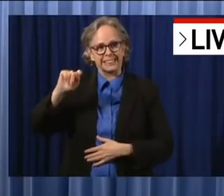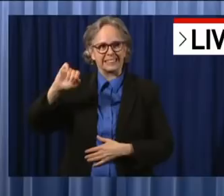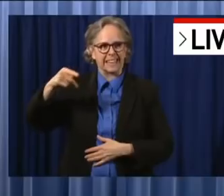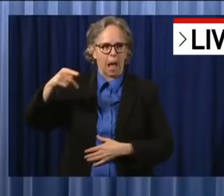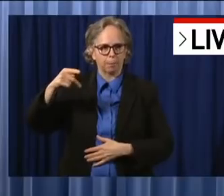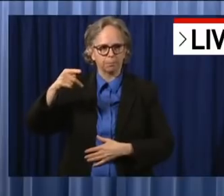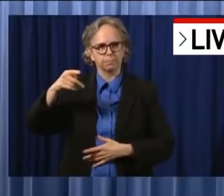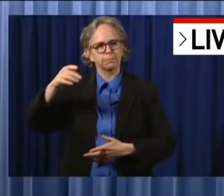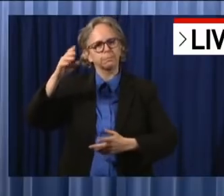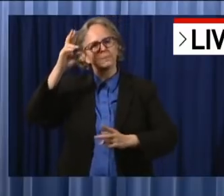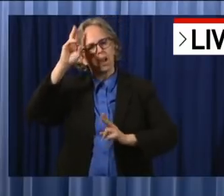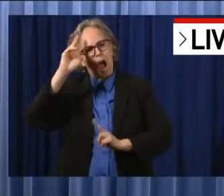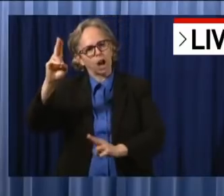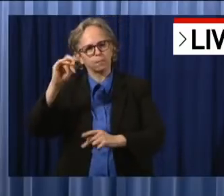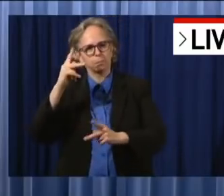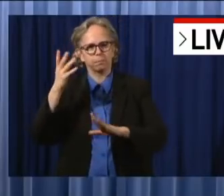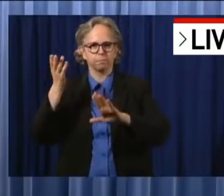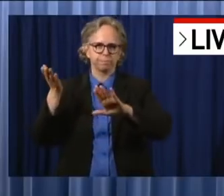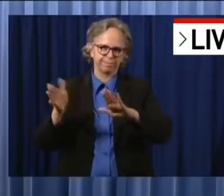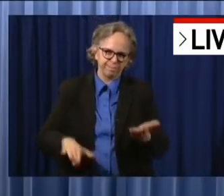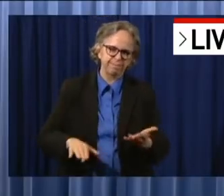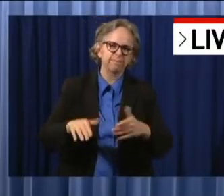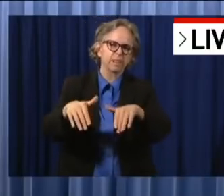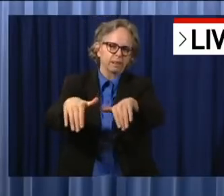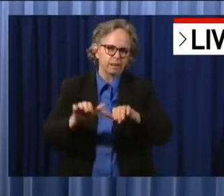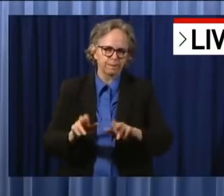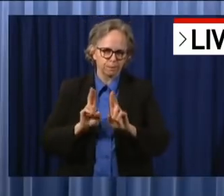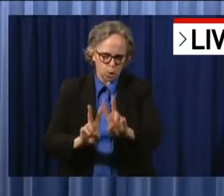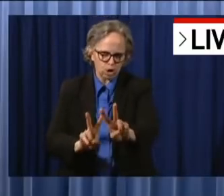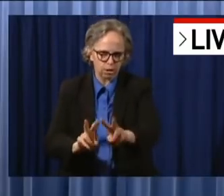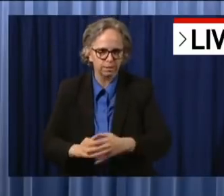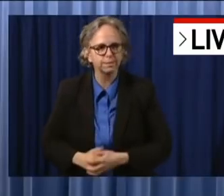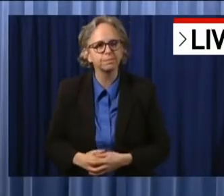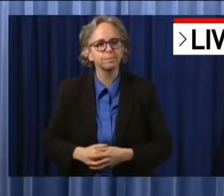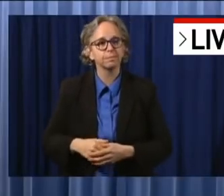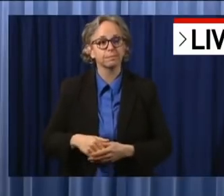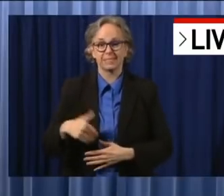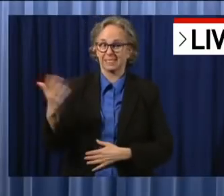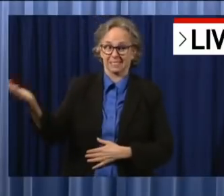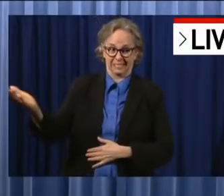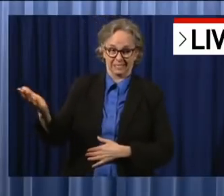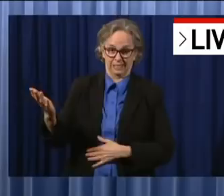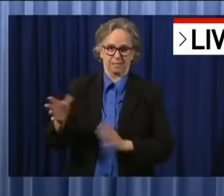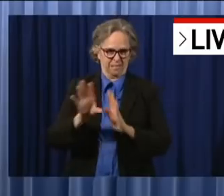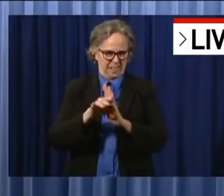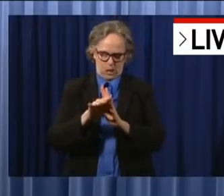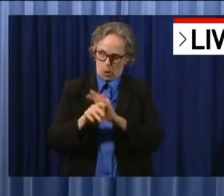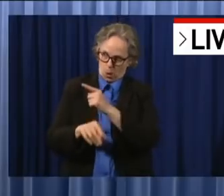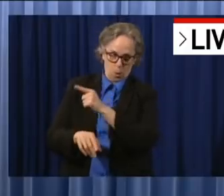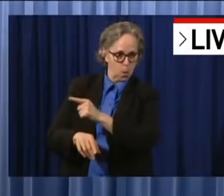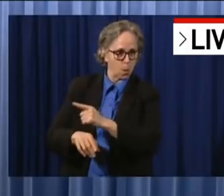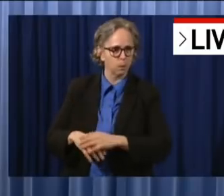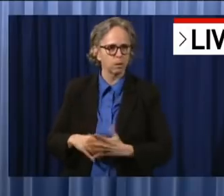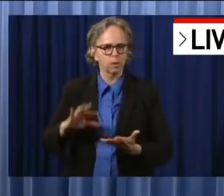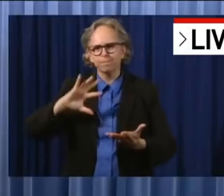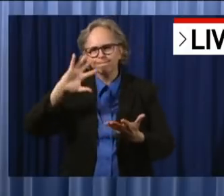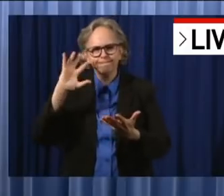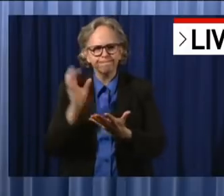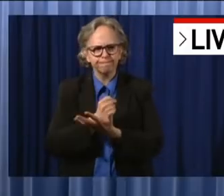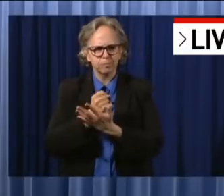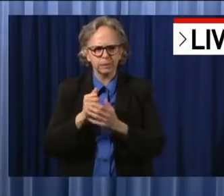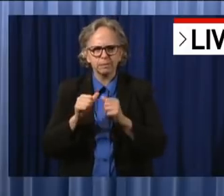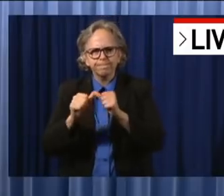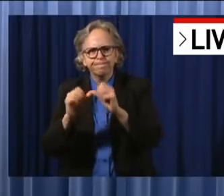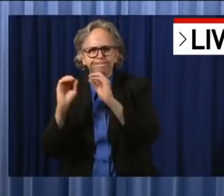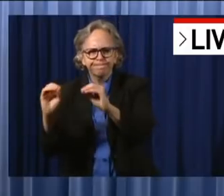funerals. This video was created using technology to continue mission training virtually. It